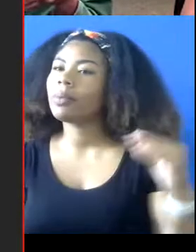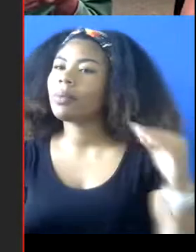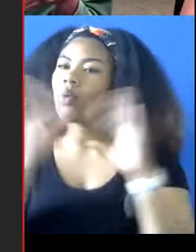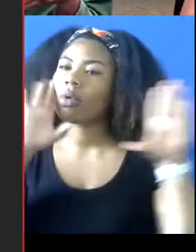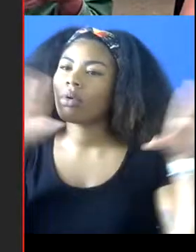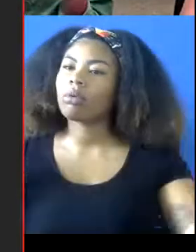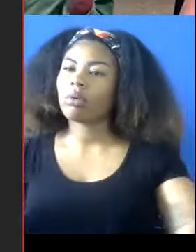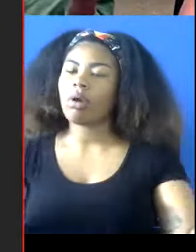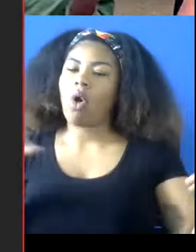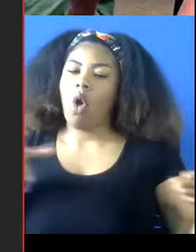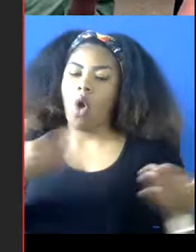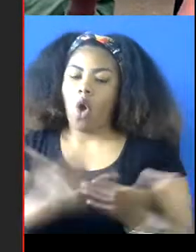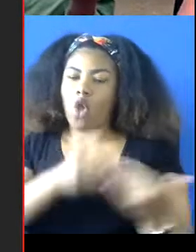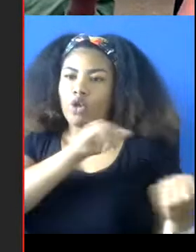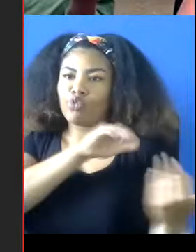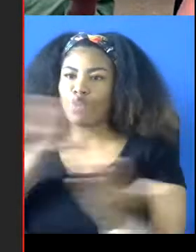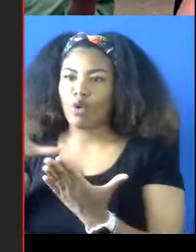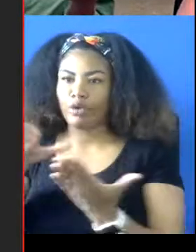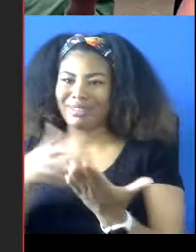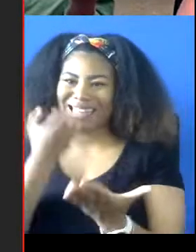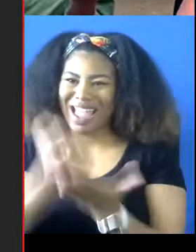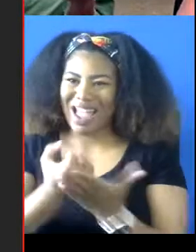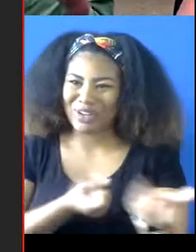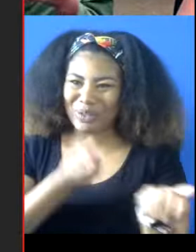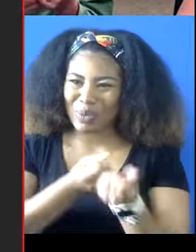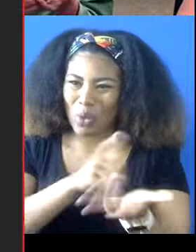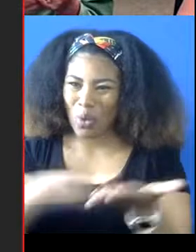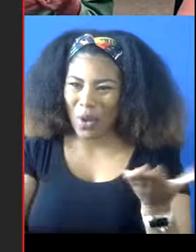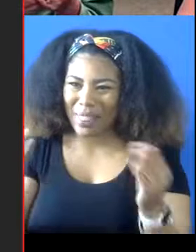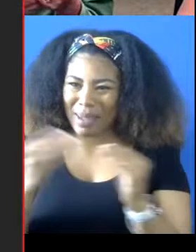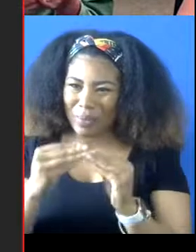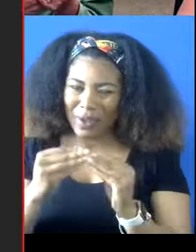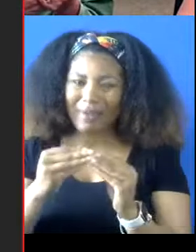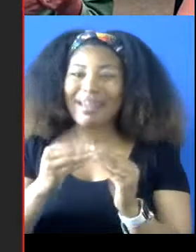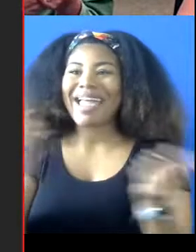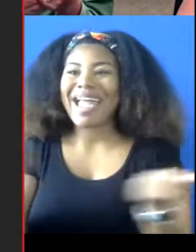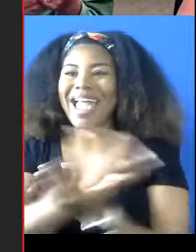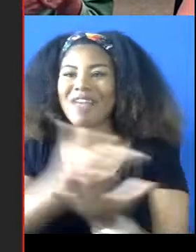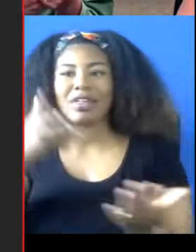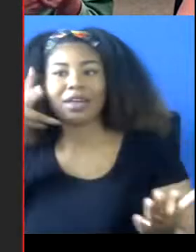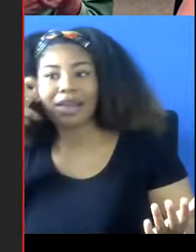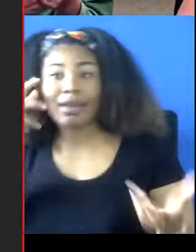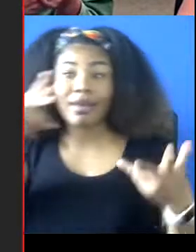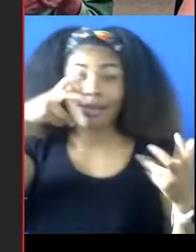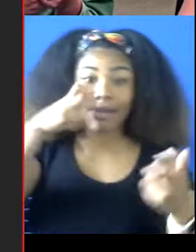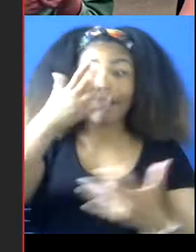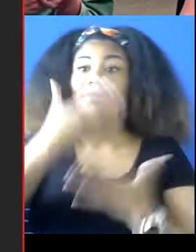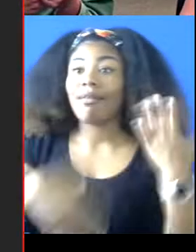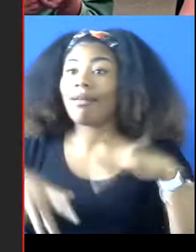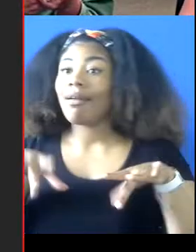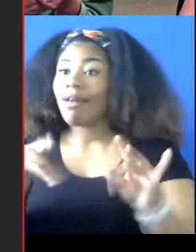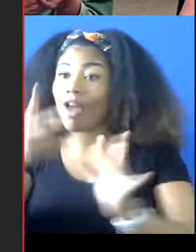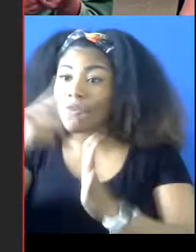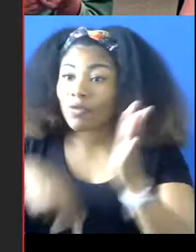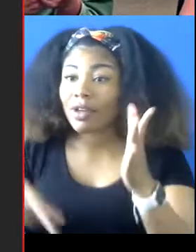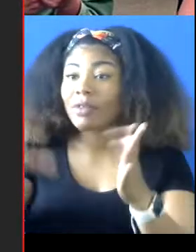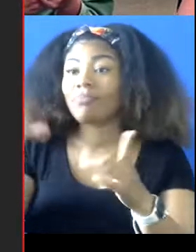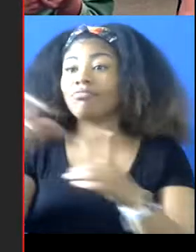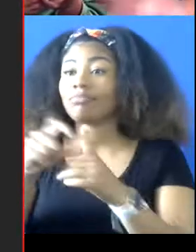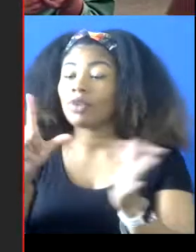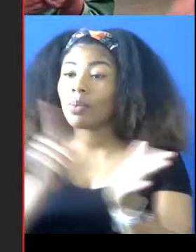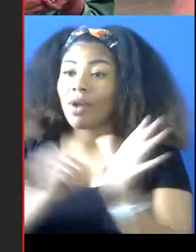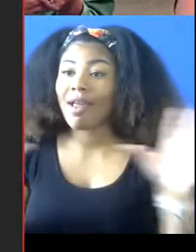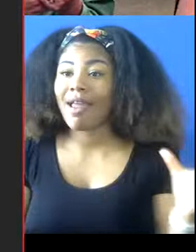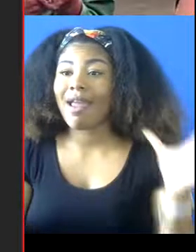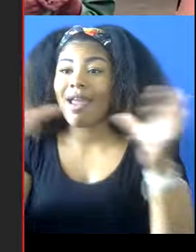evidence-based strategies that drive multimodality. And that's exactly, we'd like to say that we planned not having